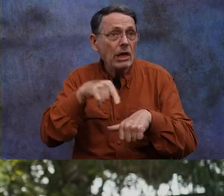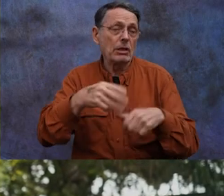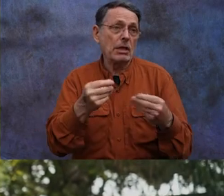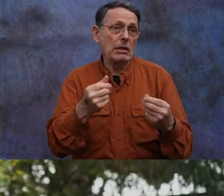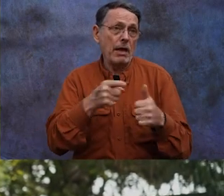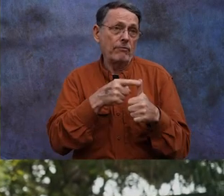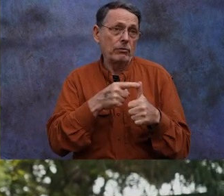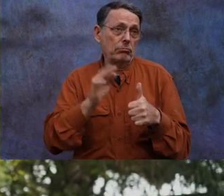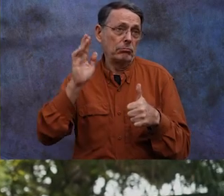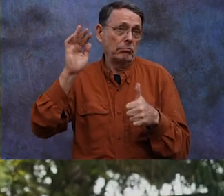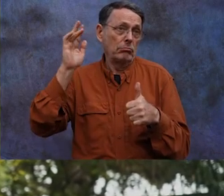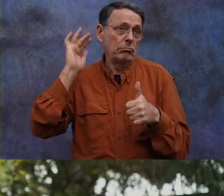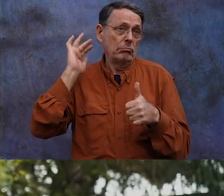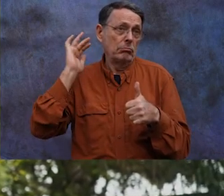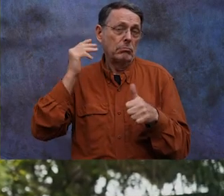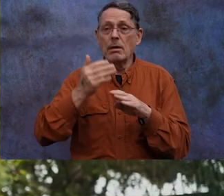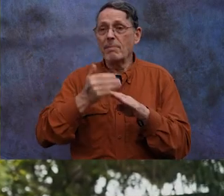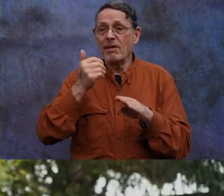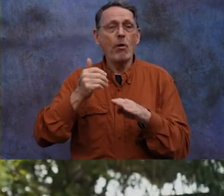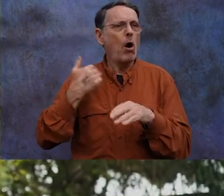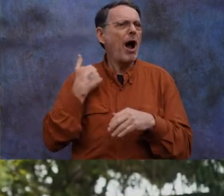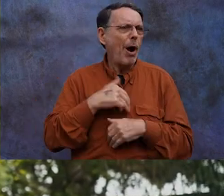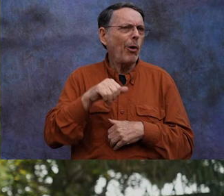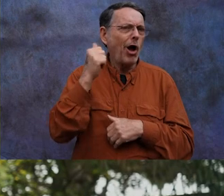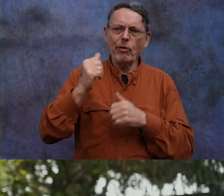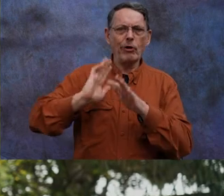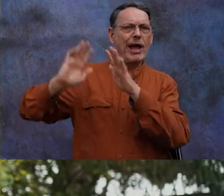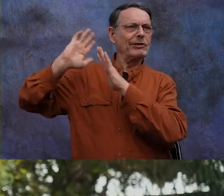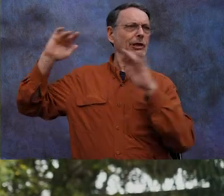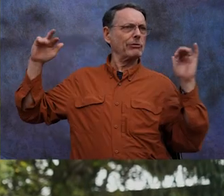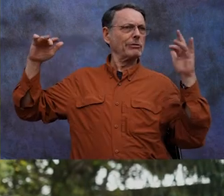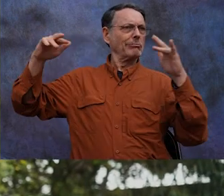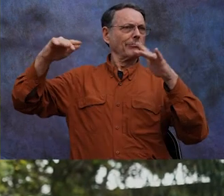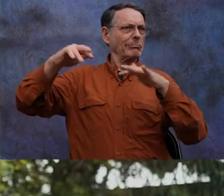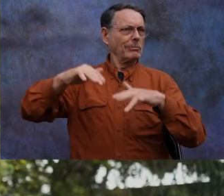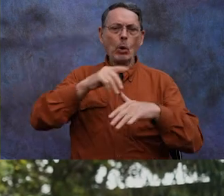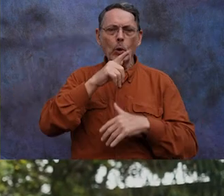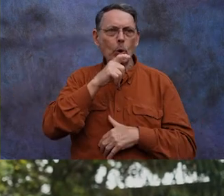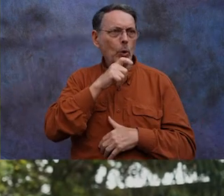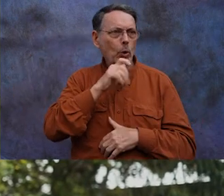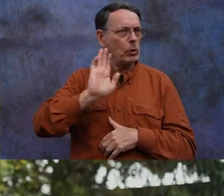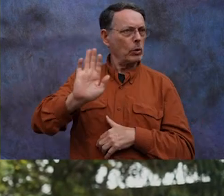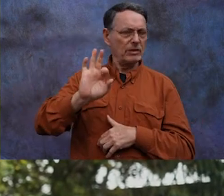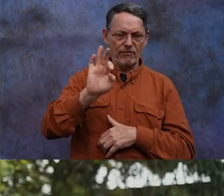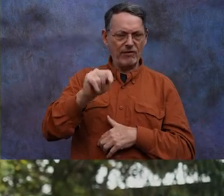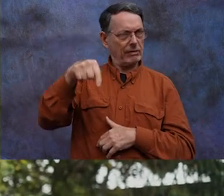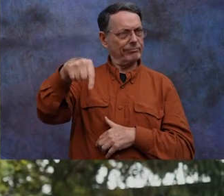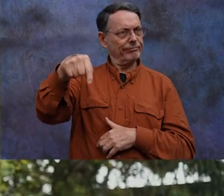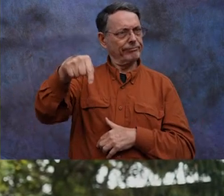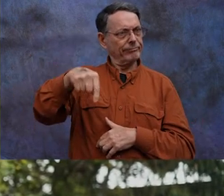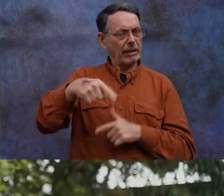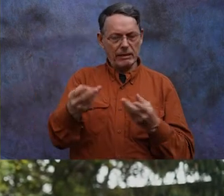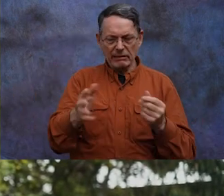land before the rest of our ancestors got here? Whose feet were on this land?